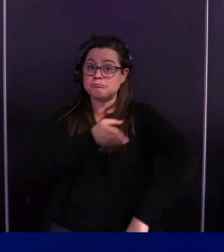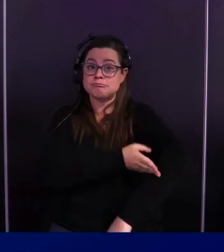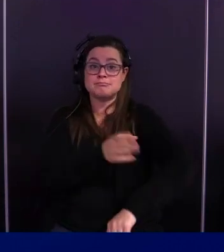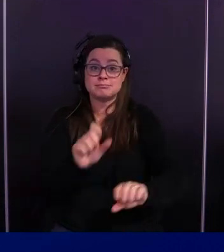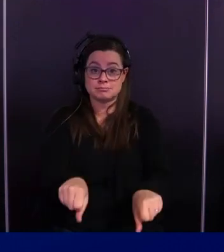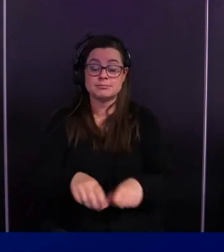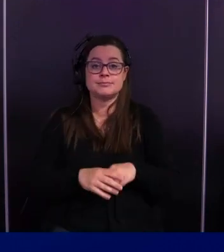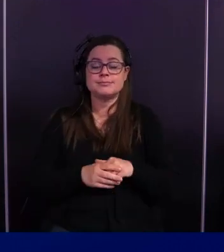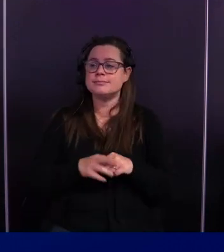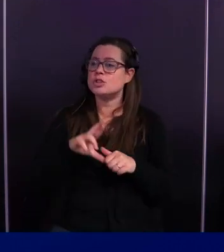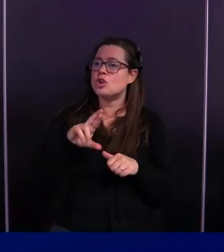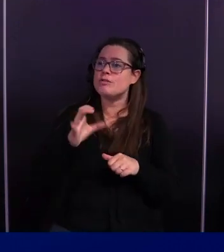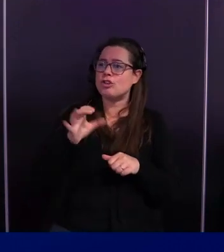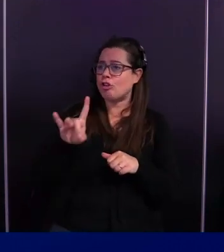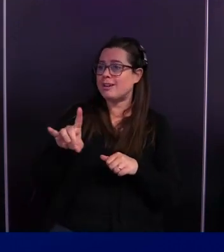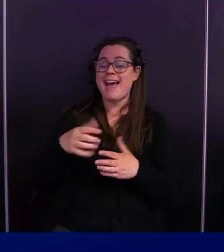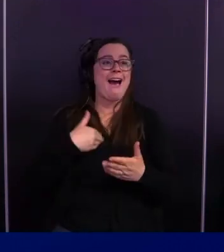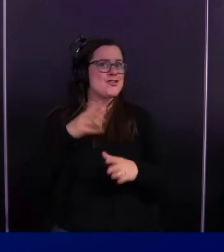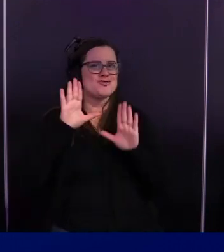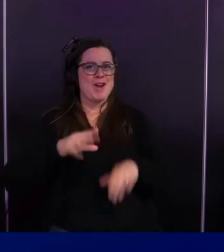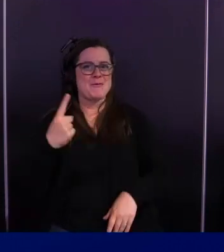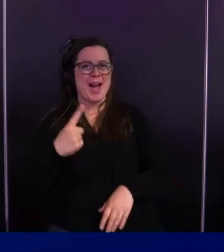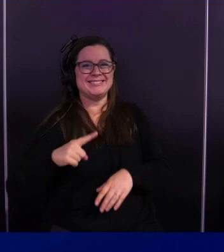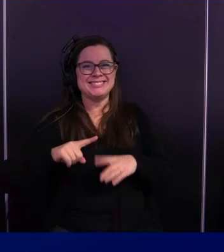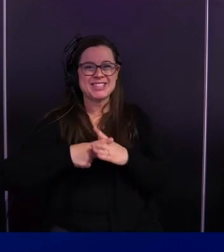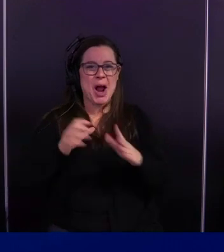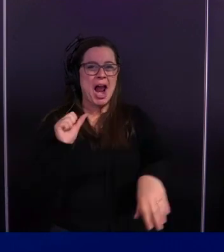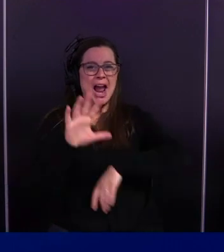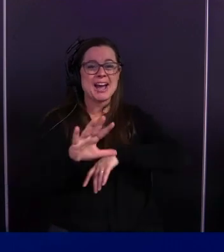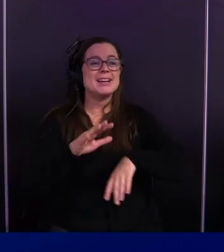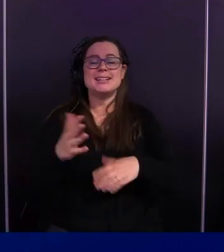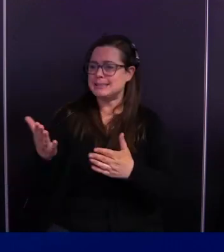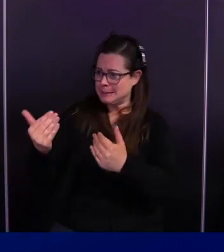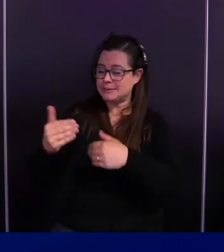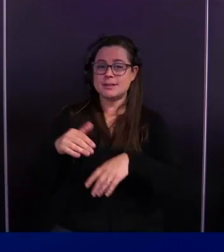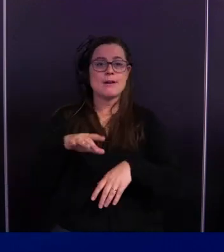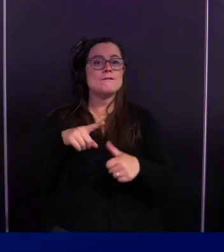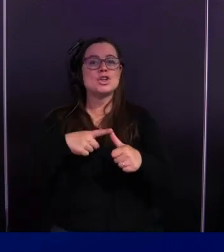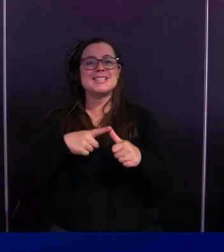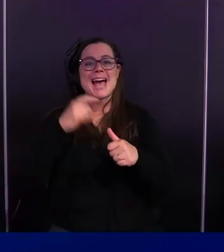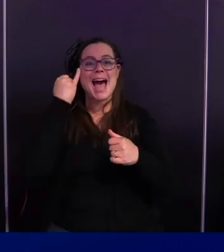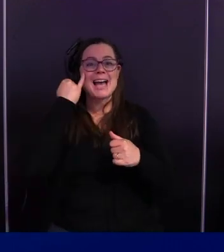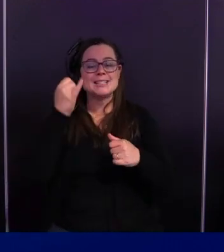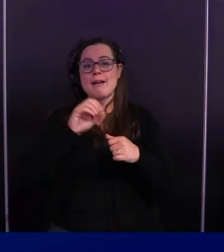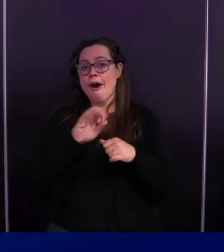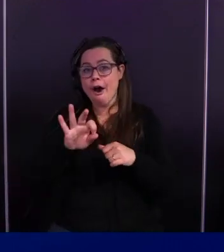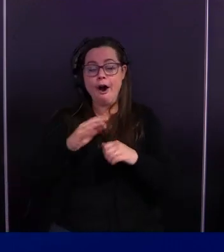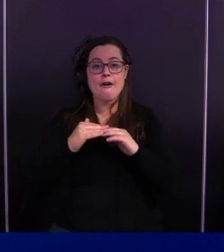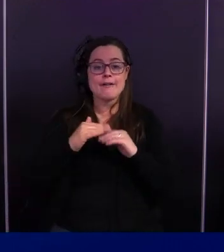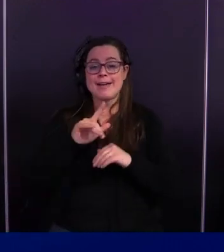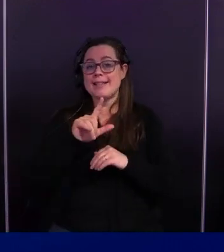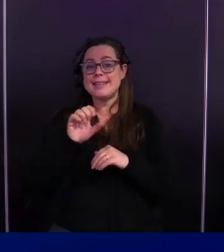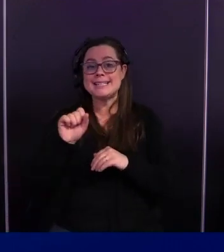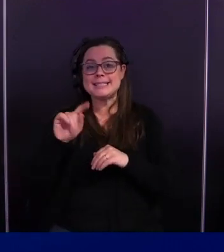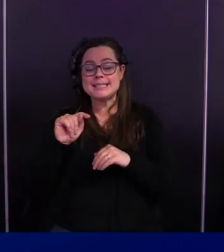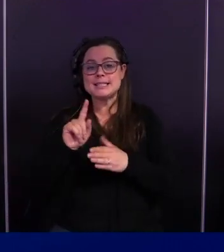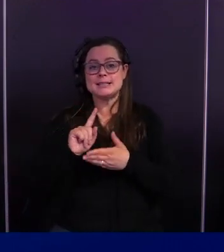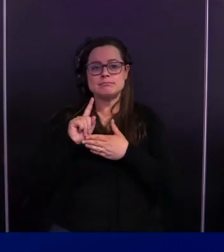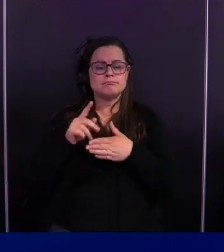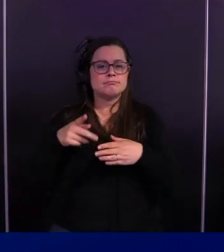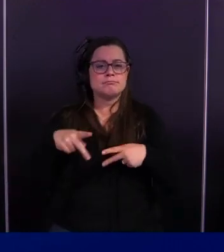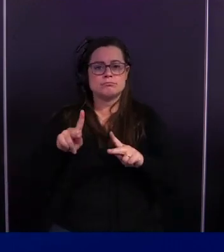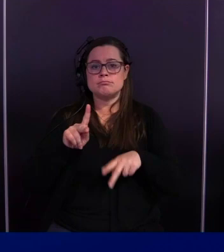So, Richard, I've got a great one. Yes. Yeah. So give it to me. The first one is the idea of least privilege, using as